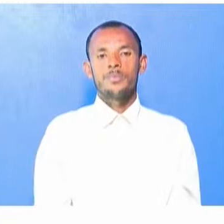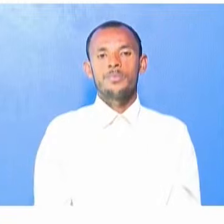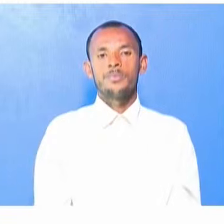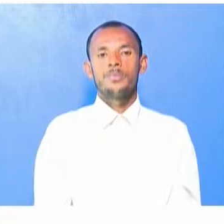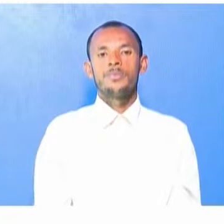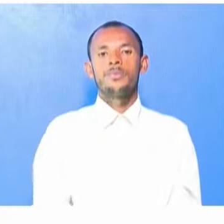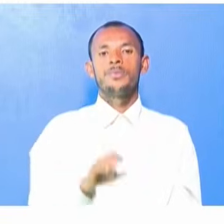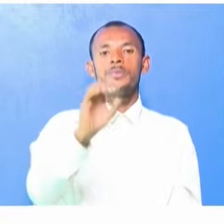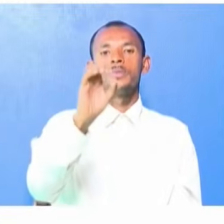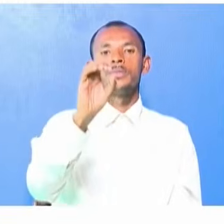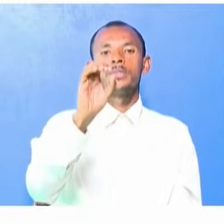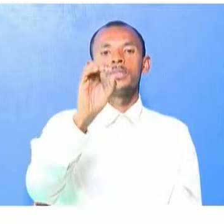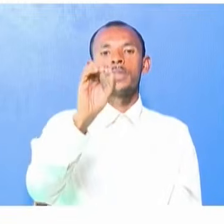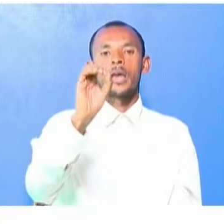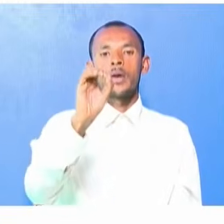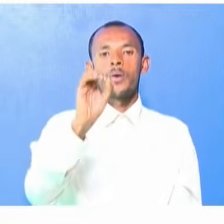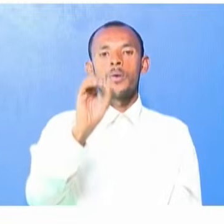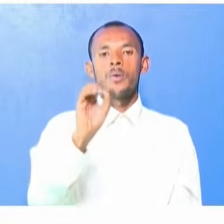0